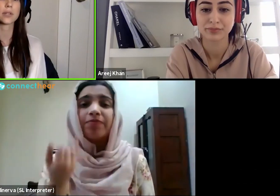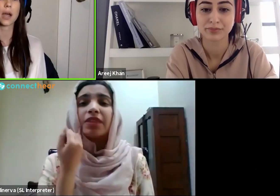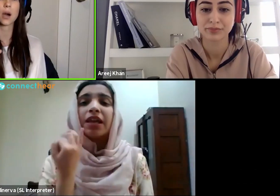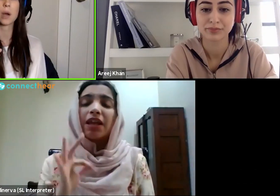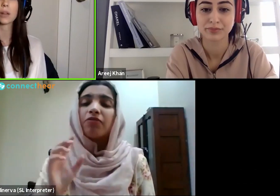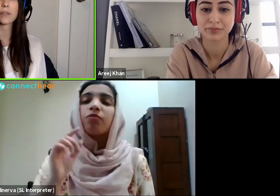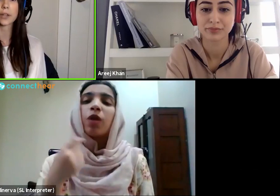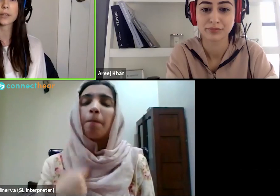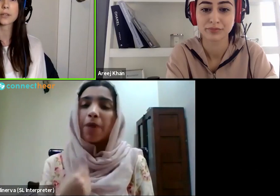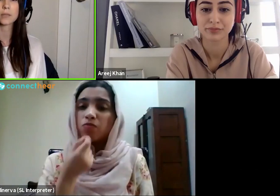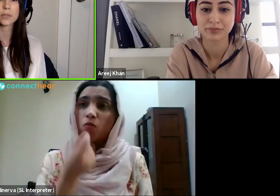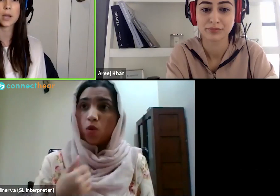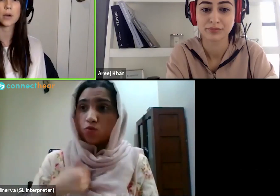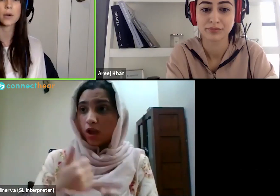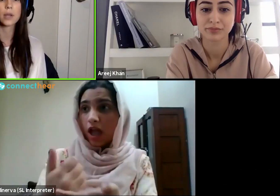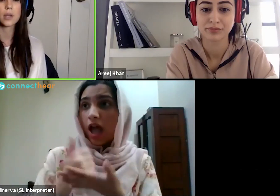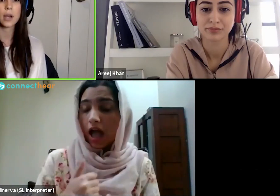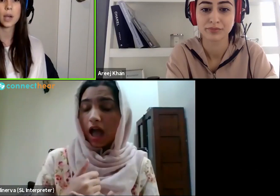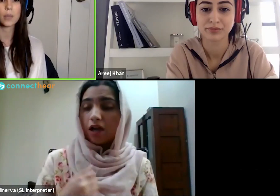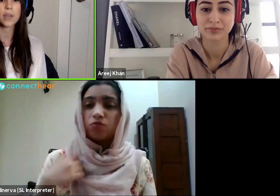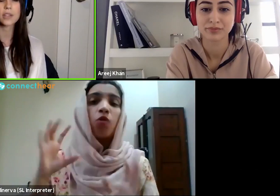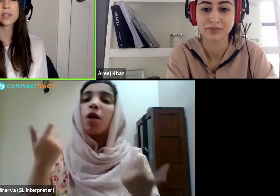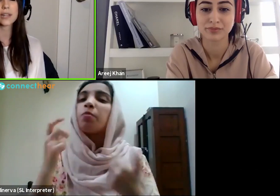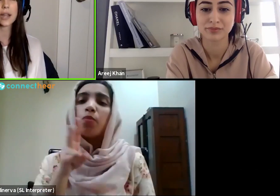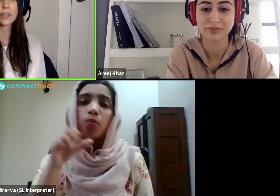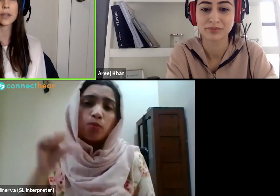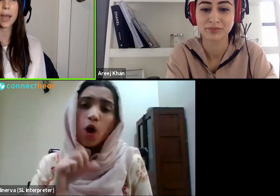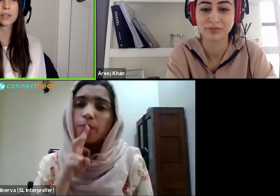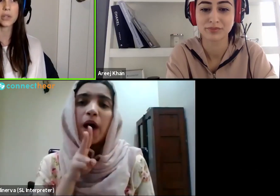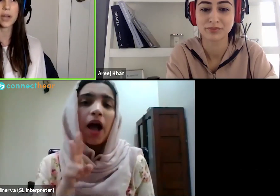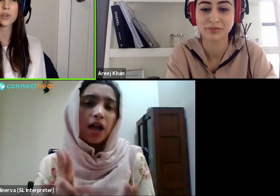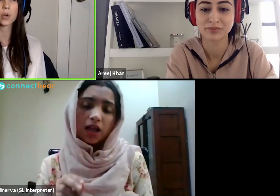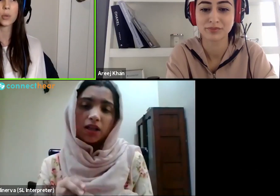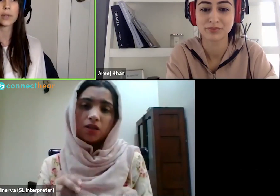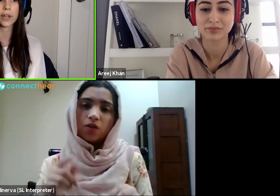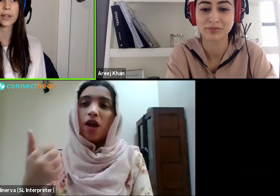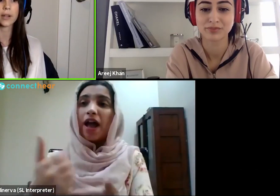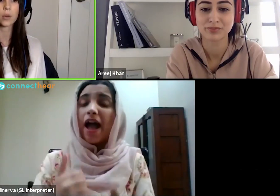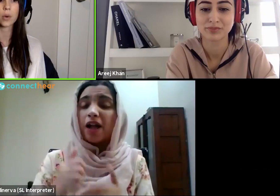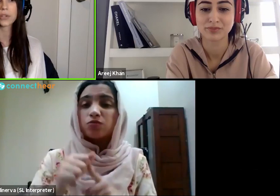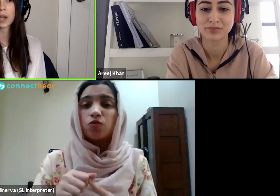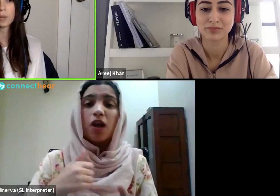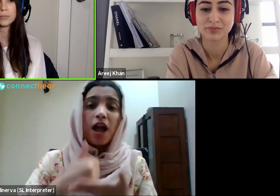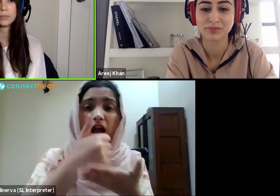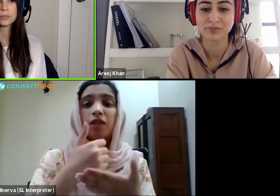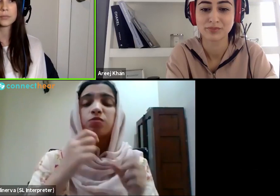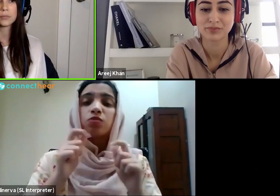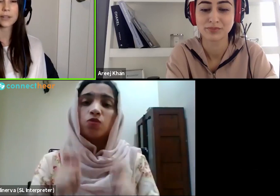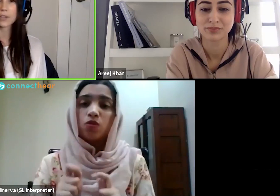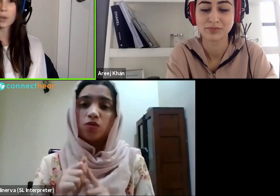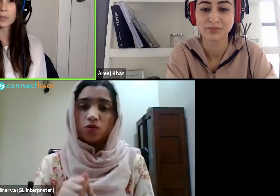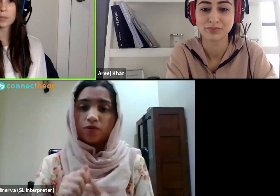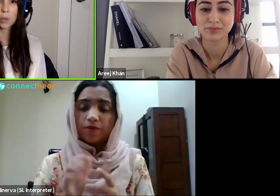It's just how my life is. So that's just things I think back to that I struggle with. And then of course,